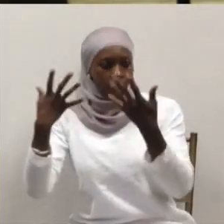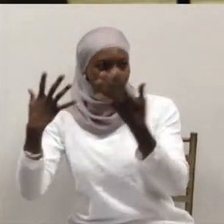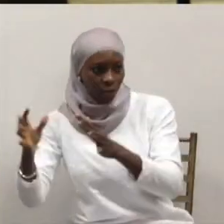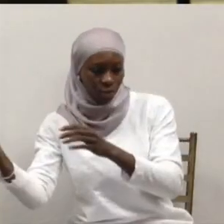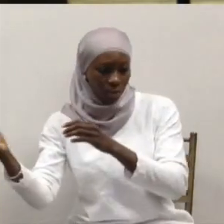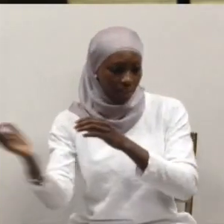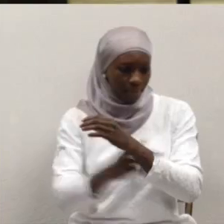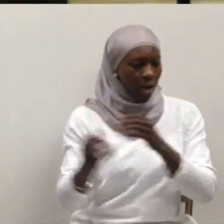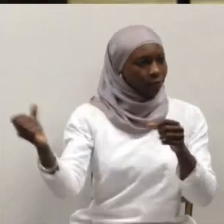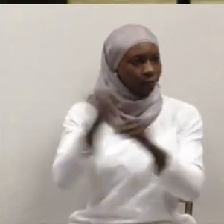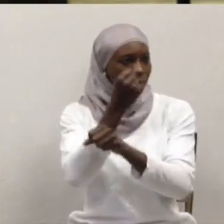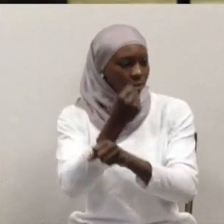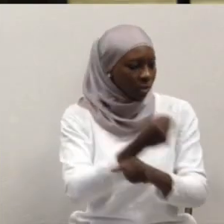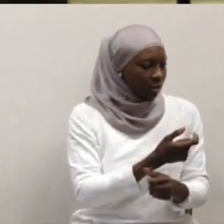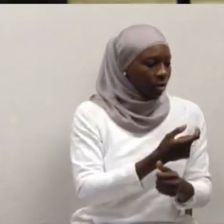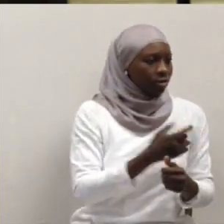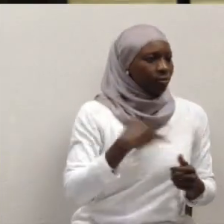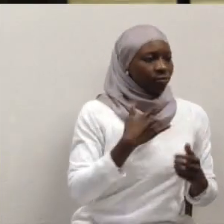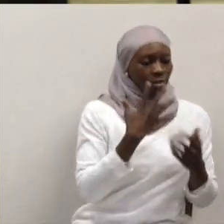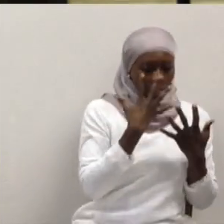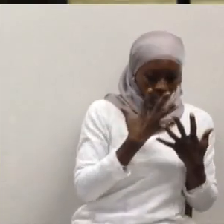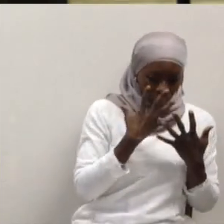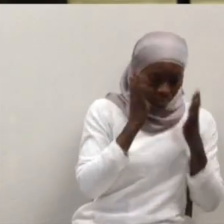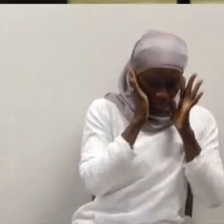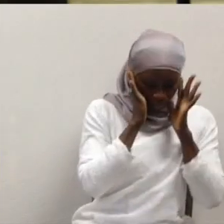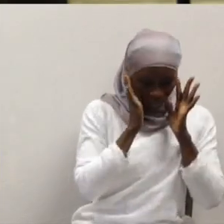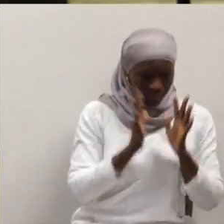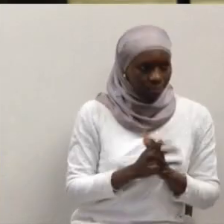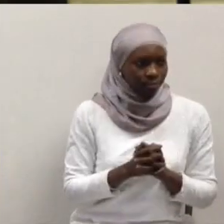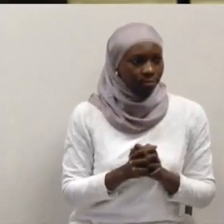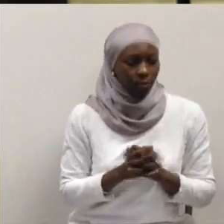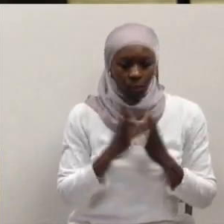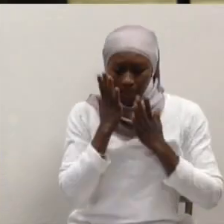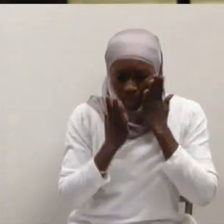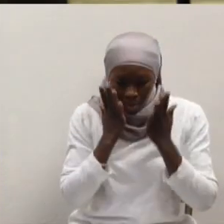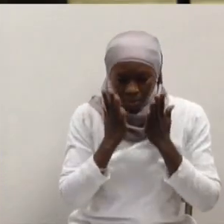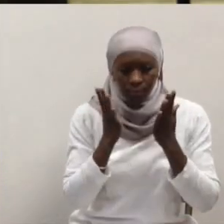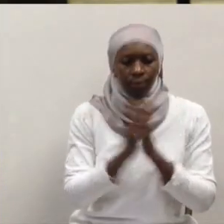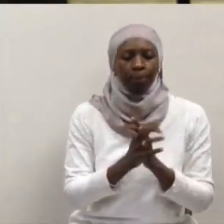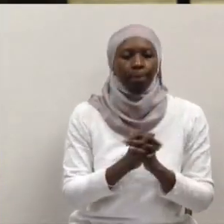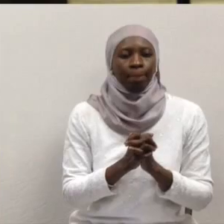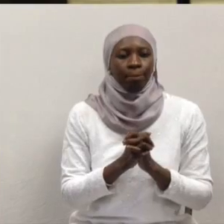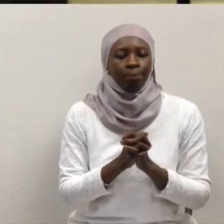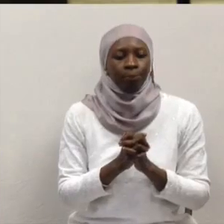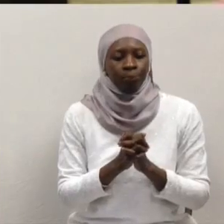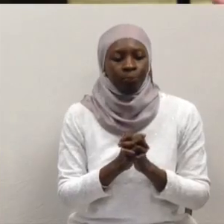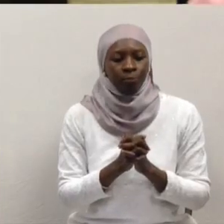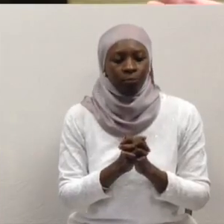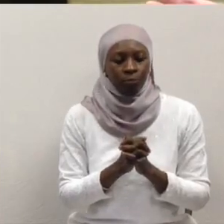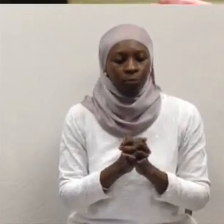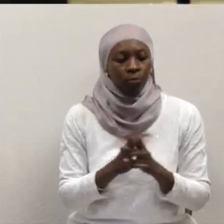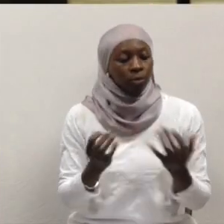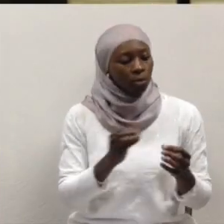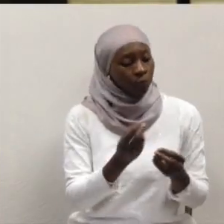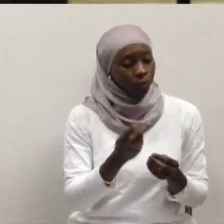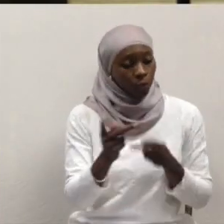a people ruined. You ruined yourself by assuming the Prophet, he has very few people. They are going to Mecca,